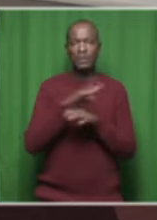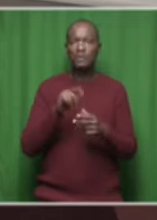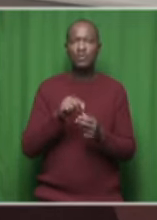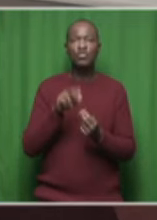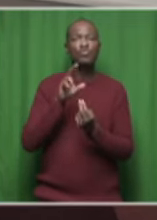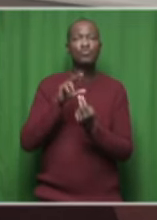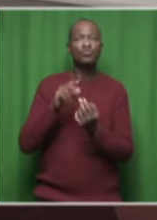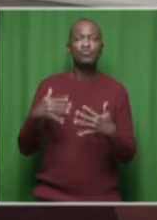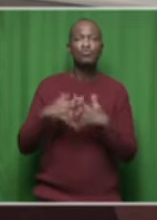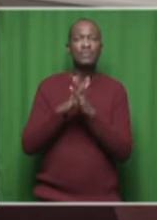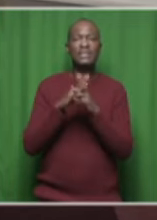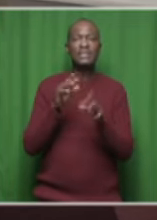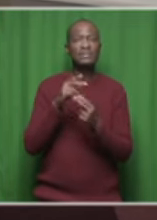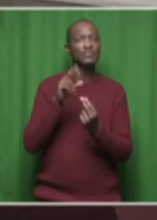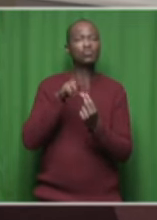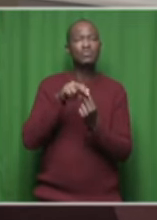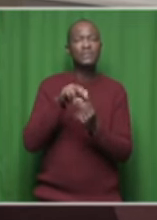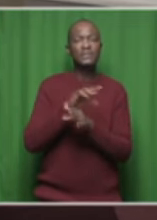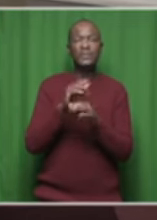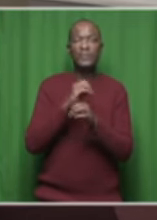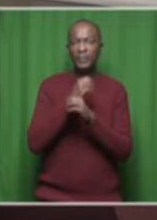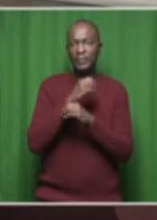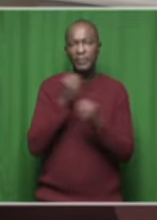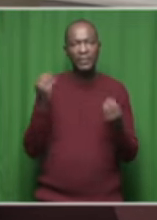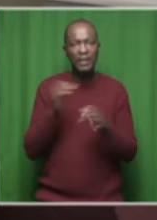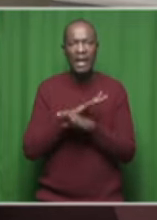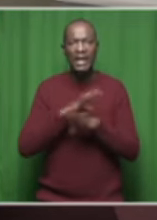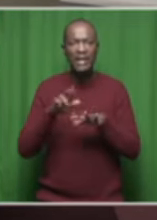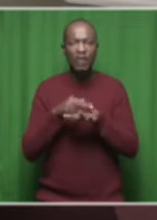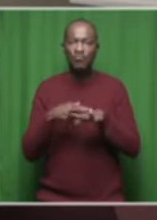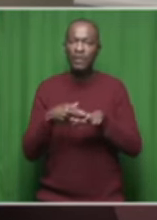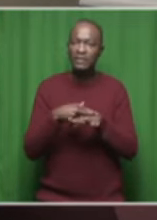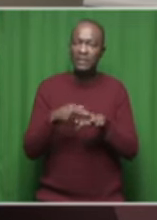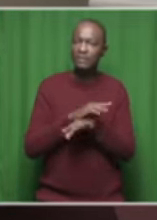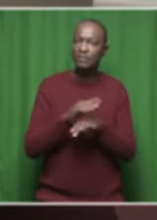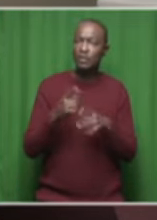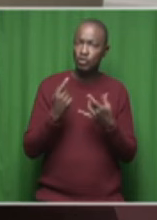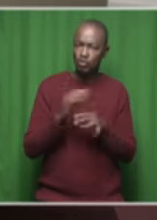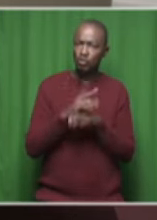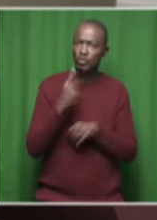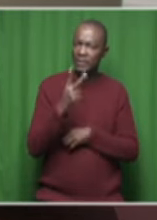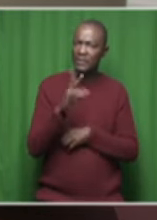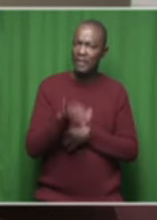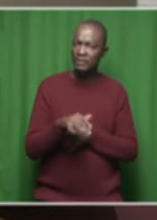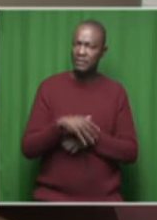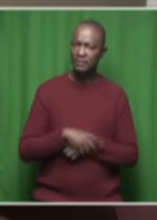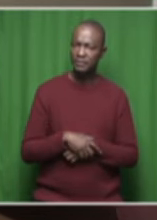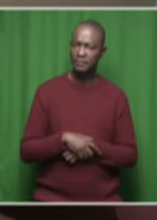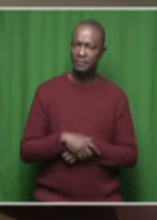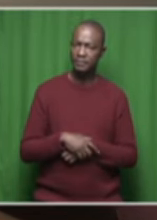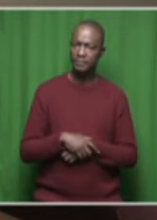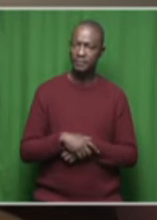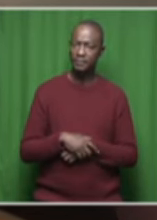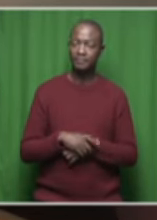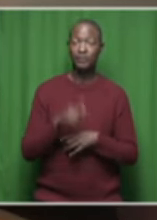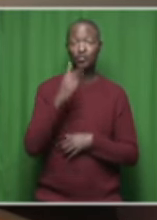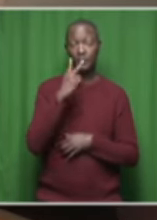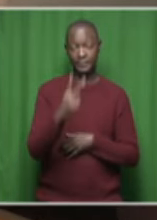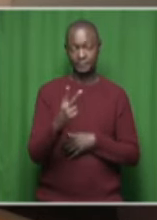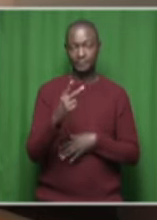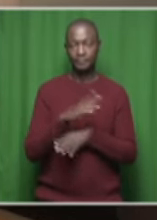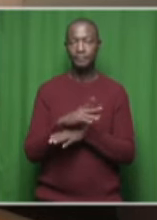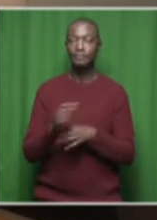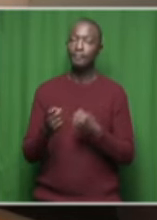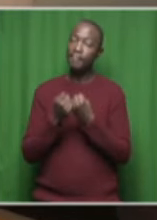Africa. You spoke of non-racialism, and do we see that? You see, many years ago there